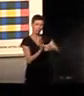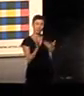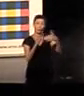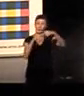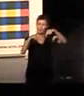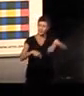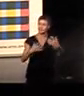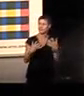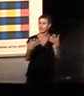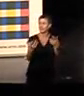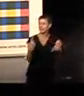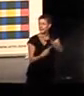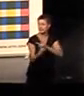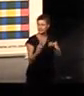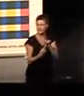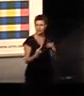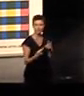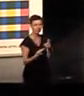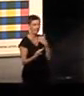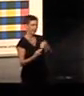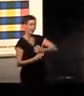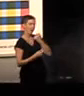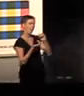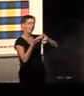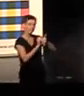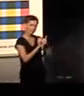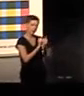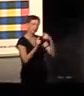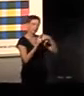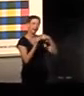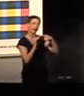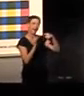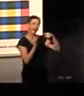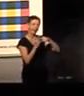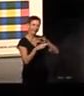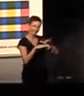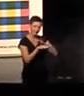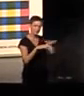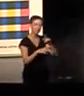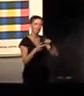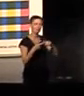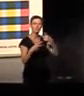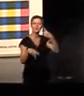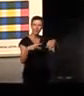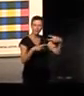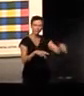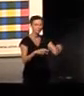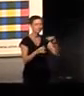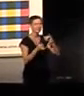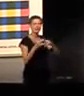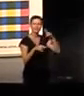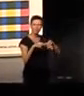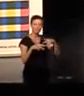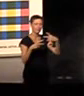not in the least bij over die partners kaaitheater charlatans sivas la